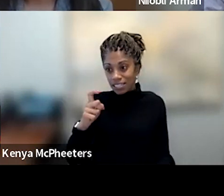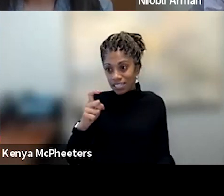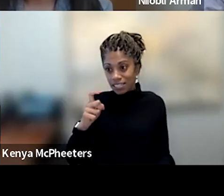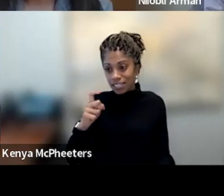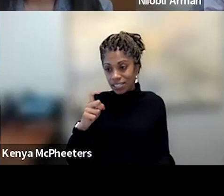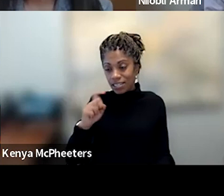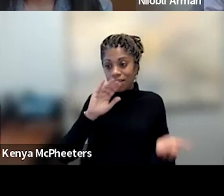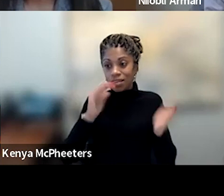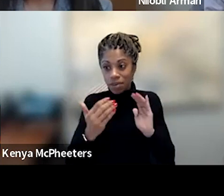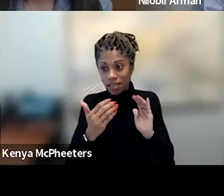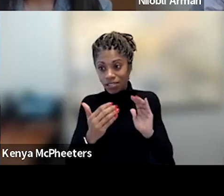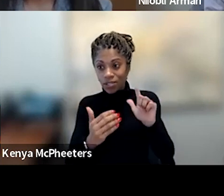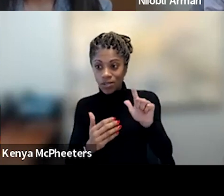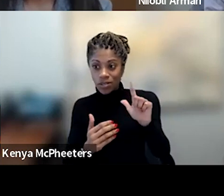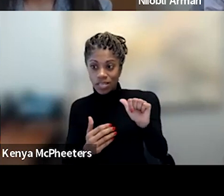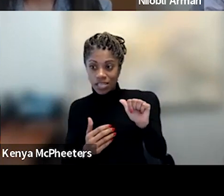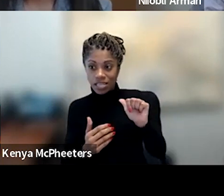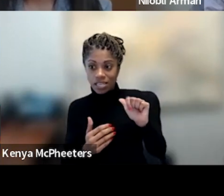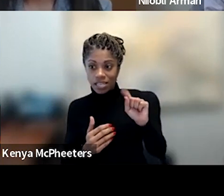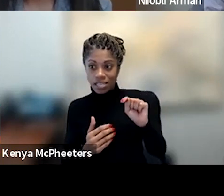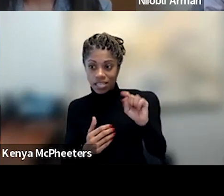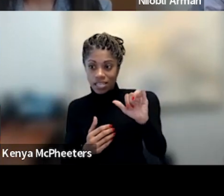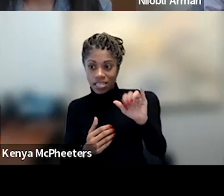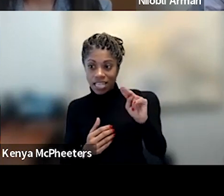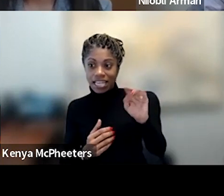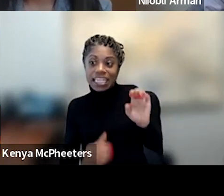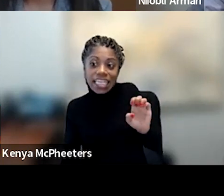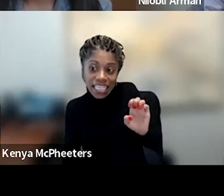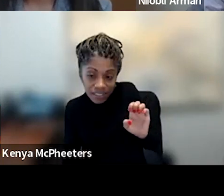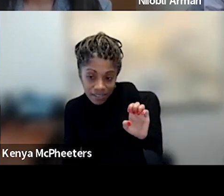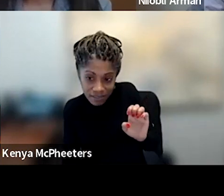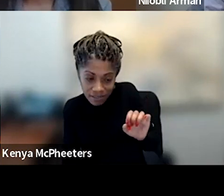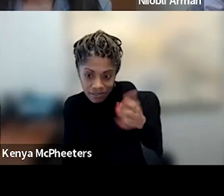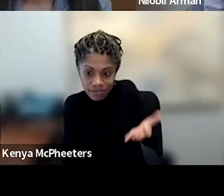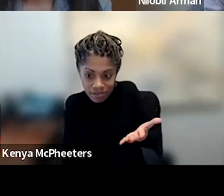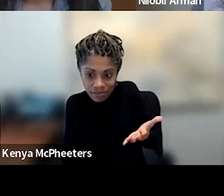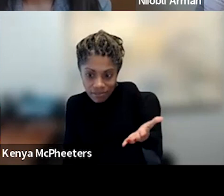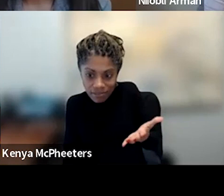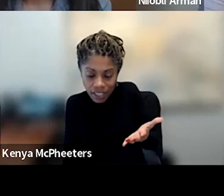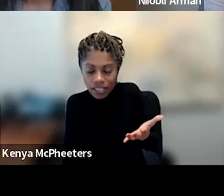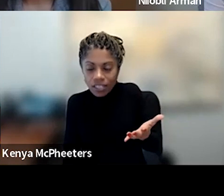that's something that, we haven't quite landed yet, but we tell people that just, keep up.